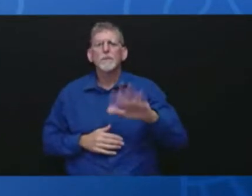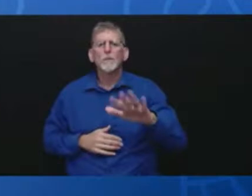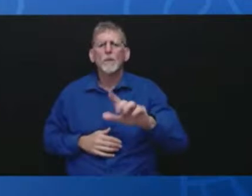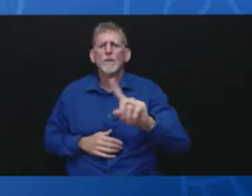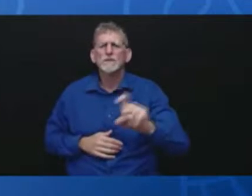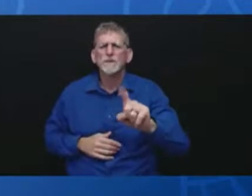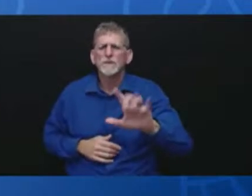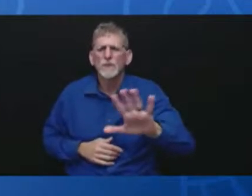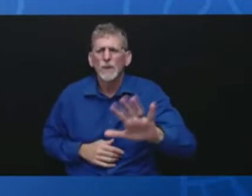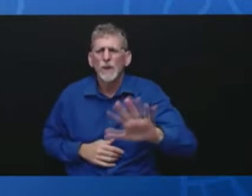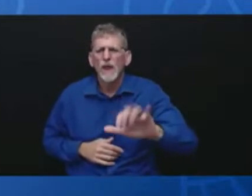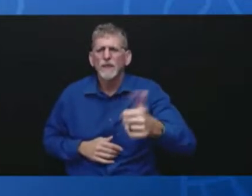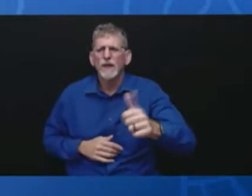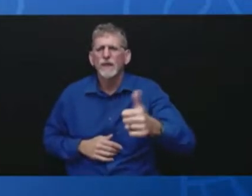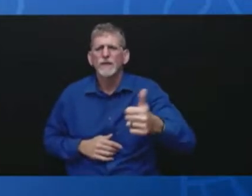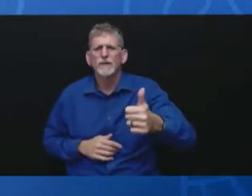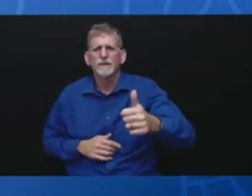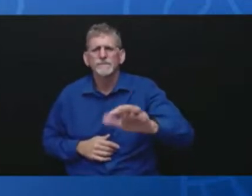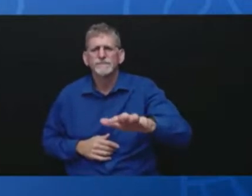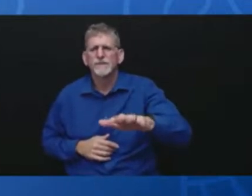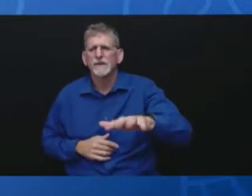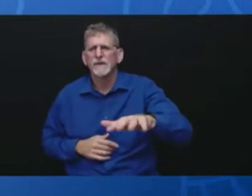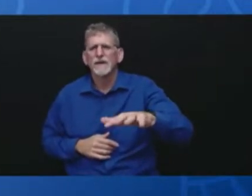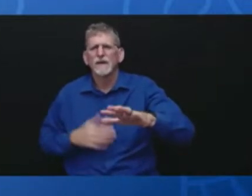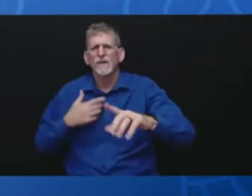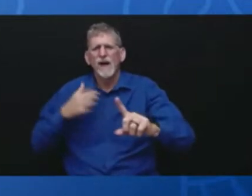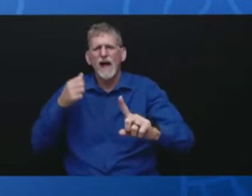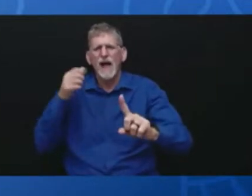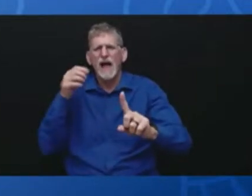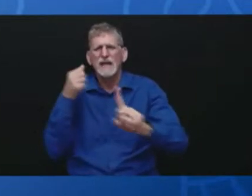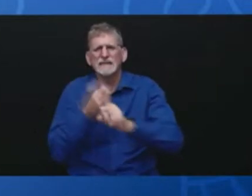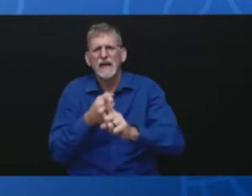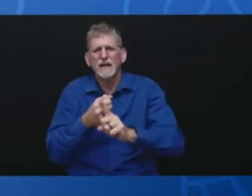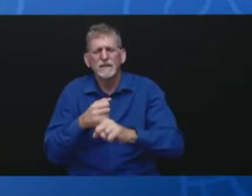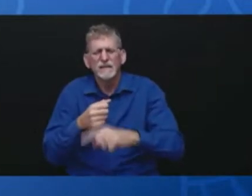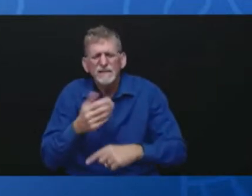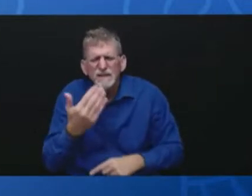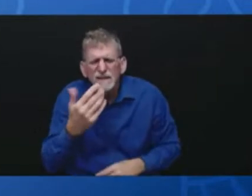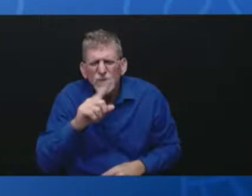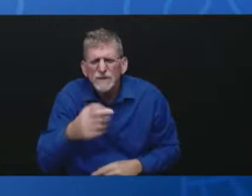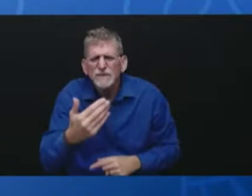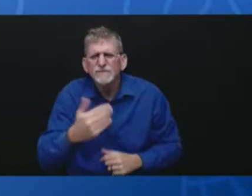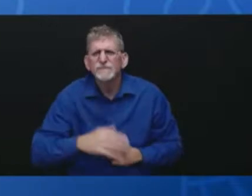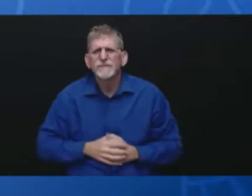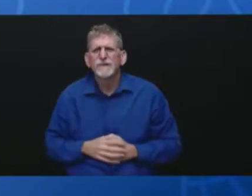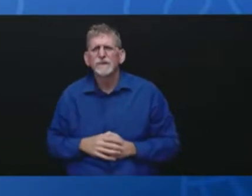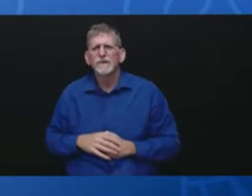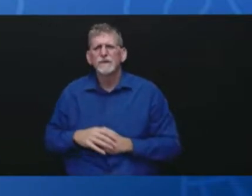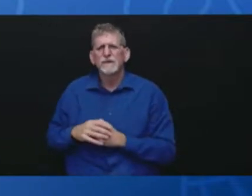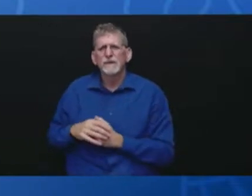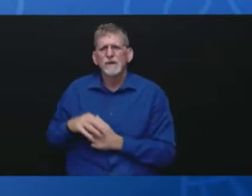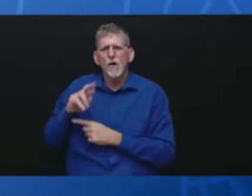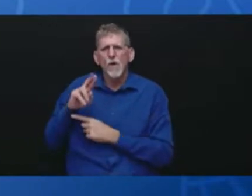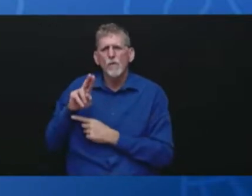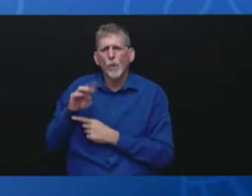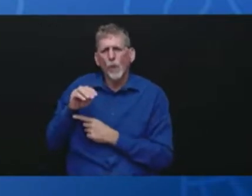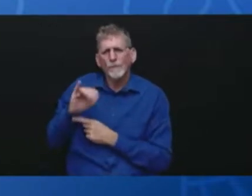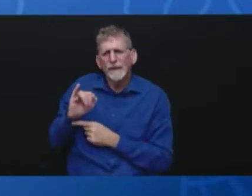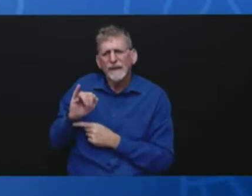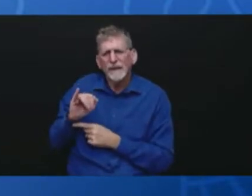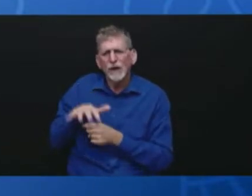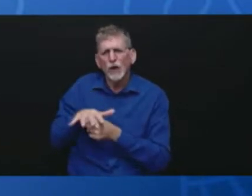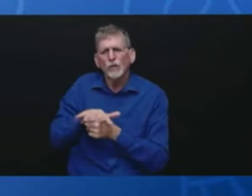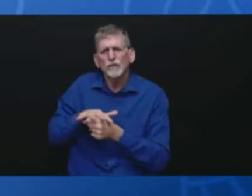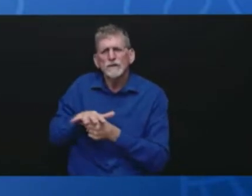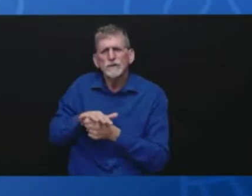Sumy region this afternoon? I'm sorry, to the what, sir? Sumy region of Ukraine got attacked. They targeted residential buildings,